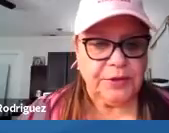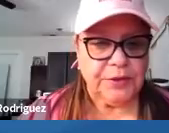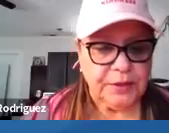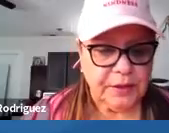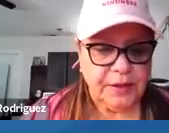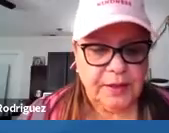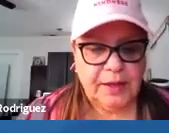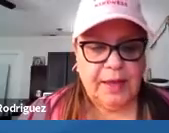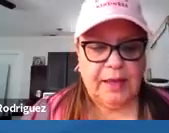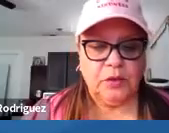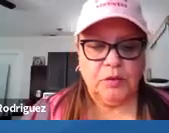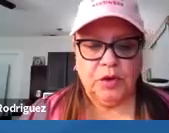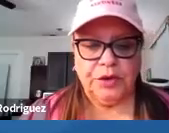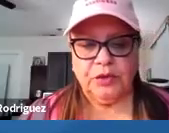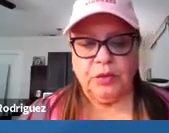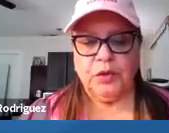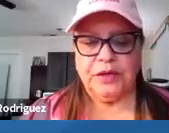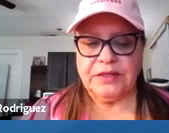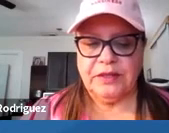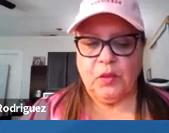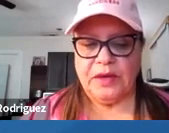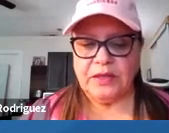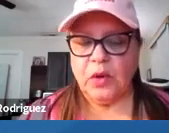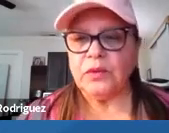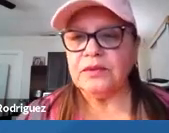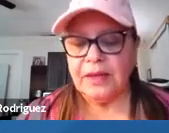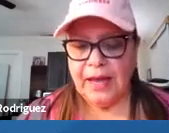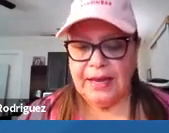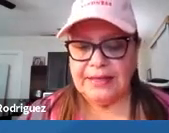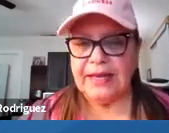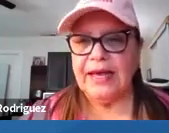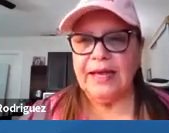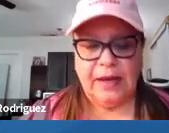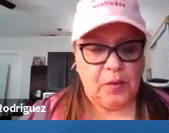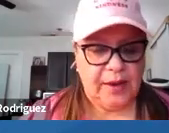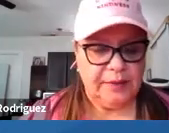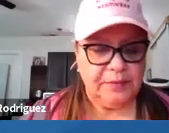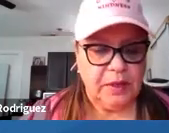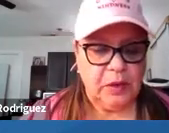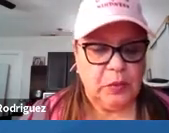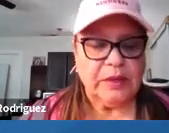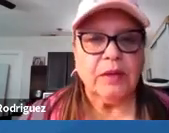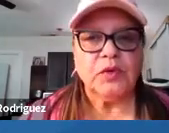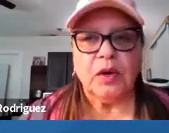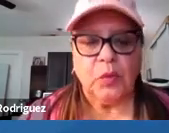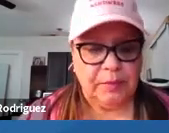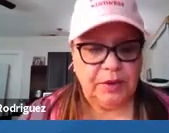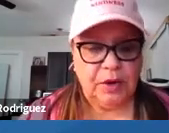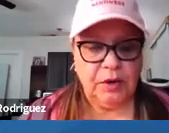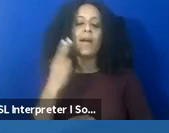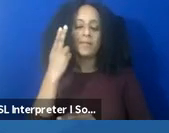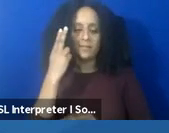Good afternoon and good morning to viewers in the West Coast, Alaska, and Hawaii. Welcome to